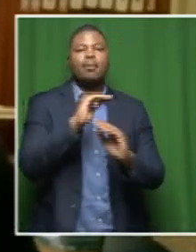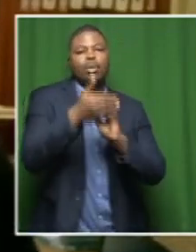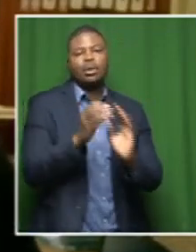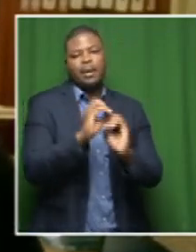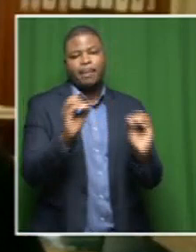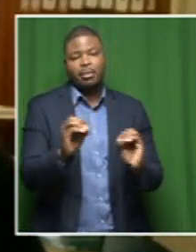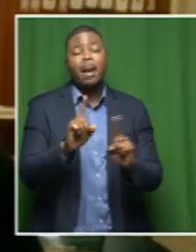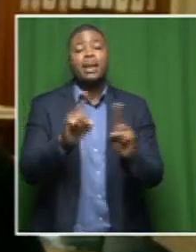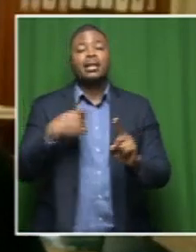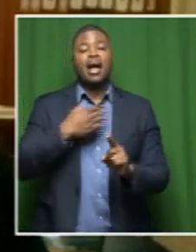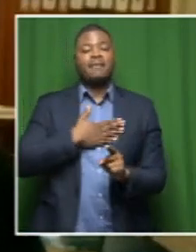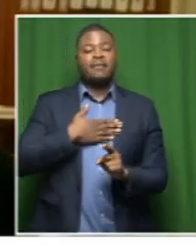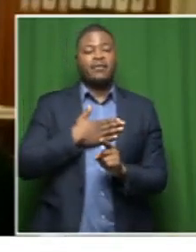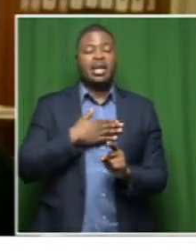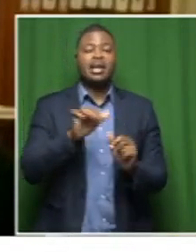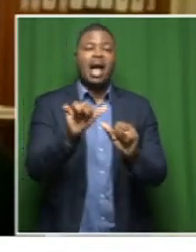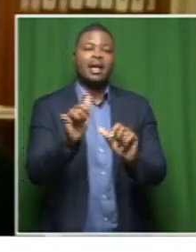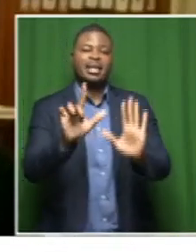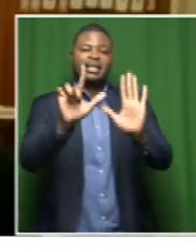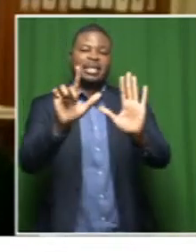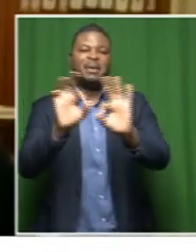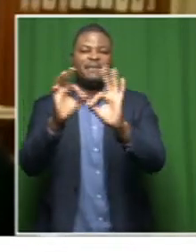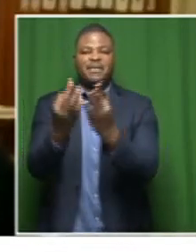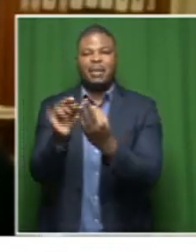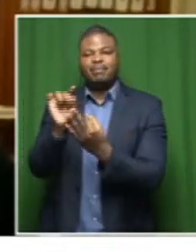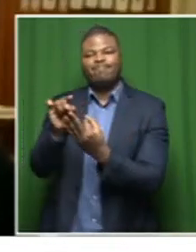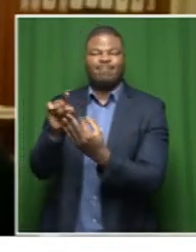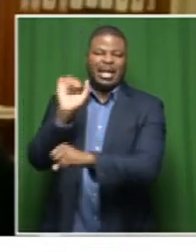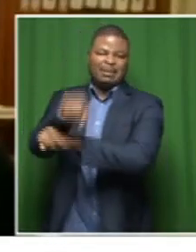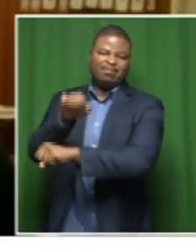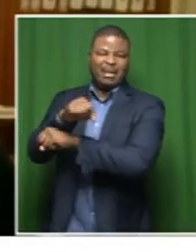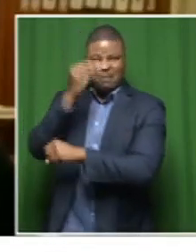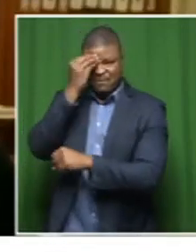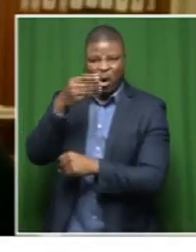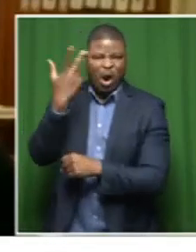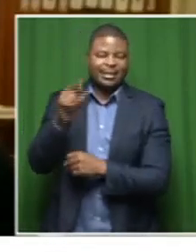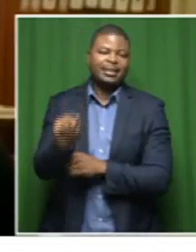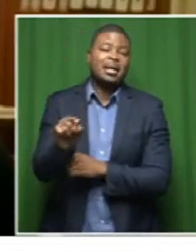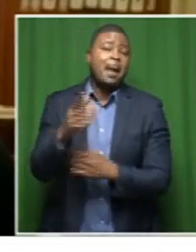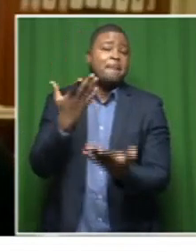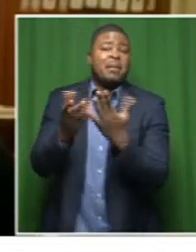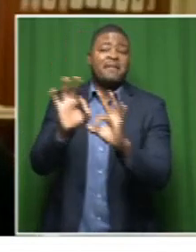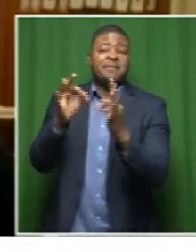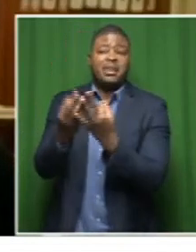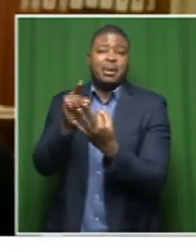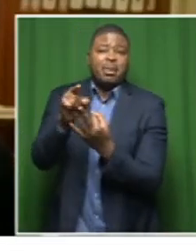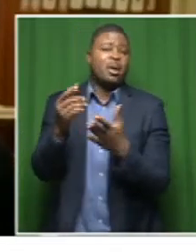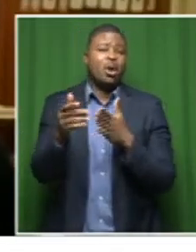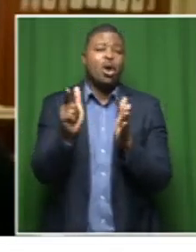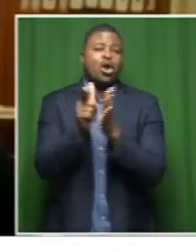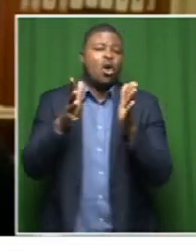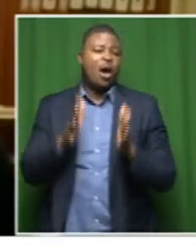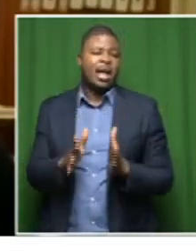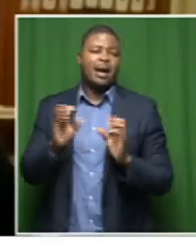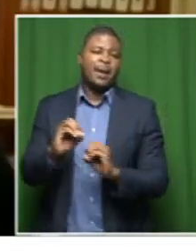7 families are easier to kind of forget, maybe because they haven't had lawyers who come in